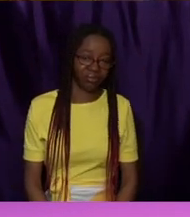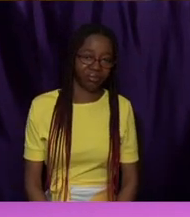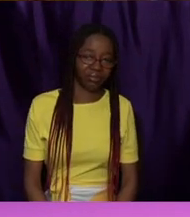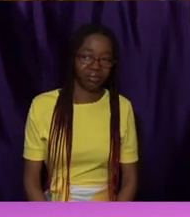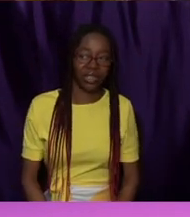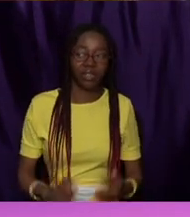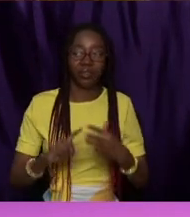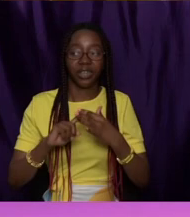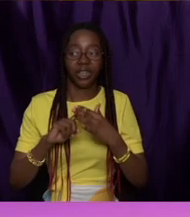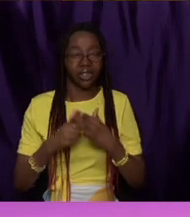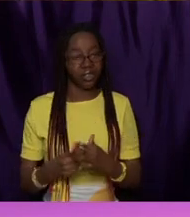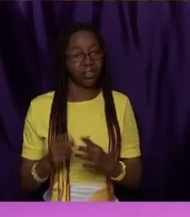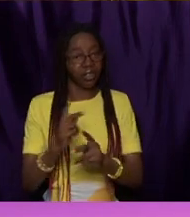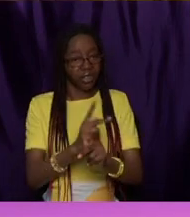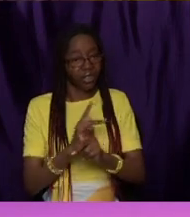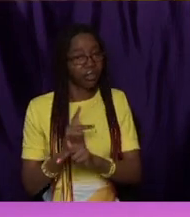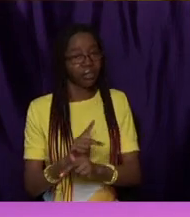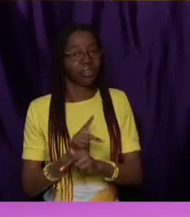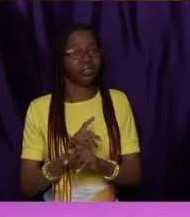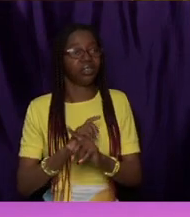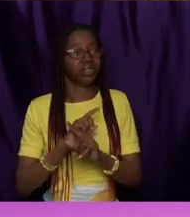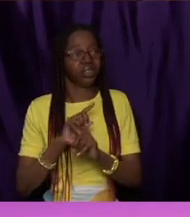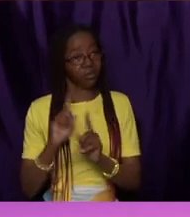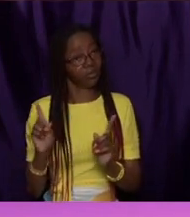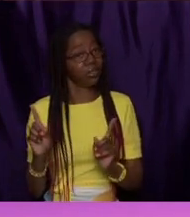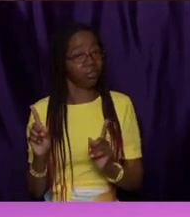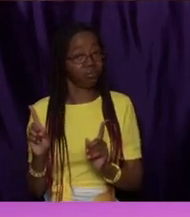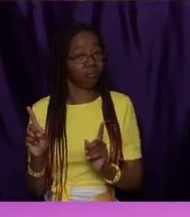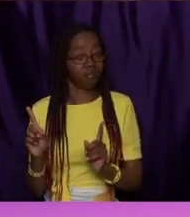When I started caring differently,